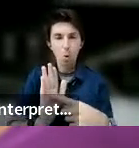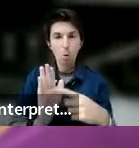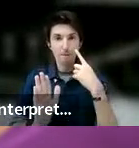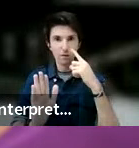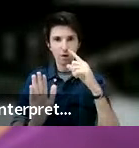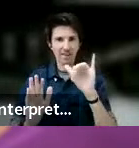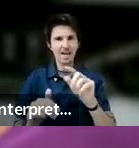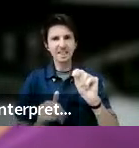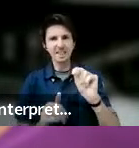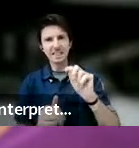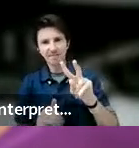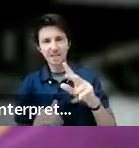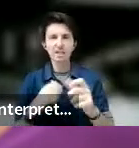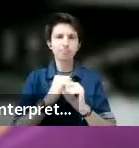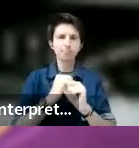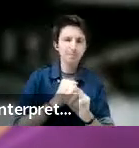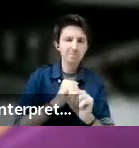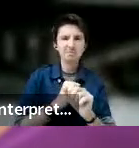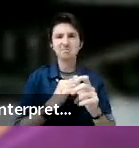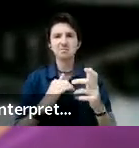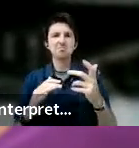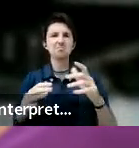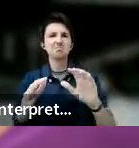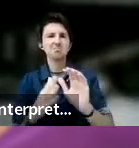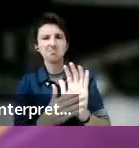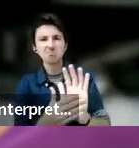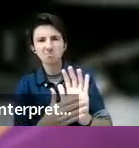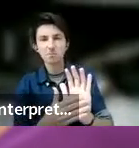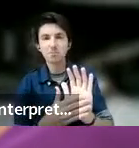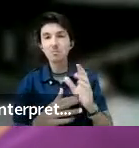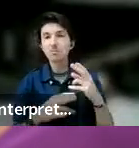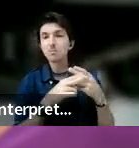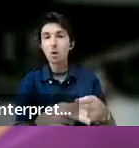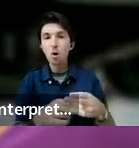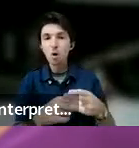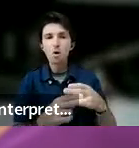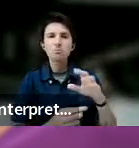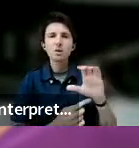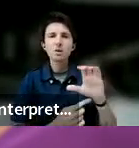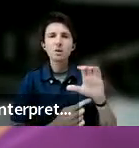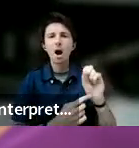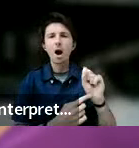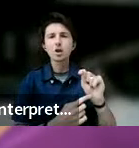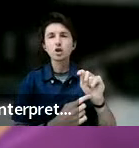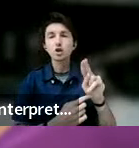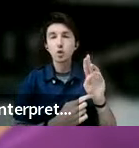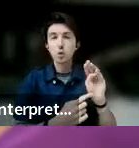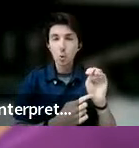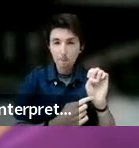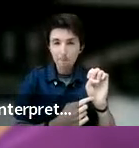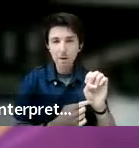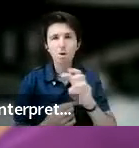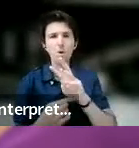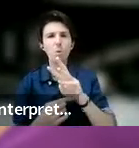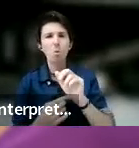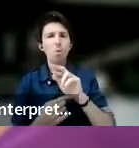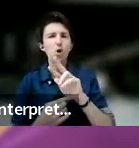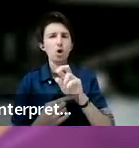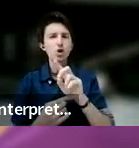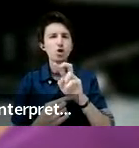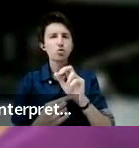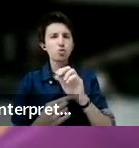that a costume or wardrobe fitting. Now we're going to talk about what type of payment is owed